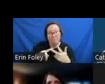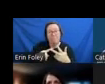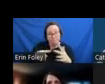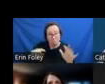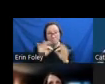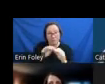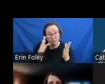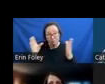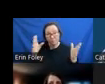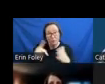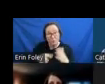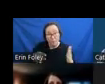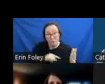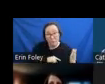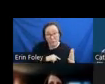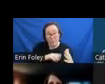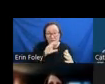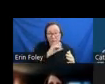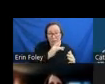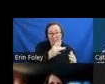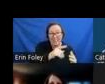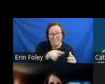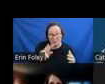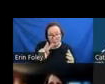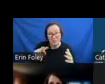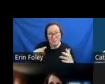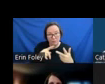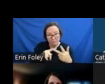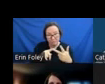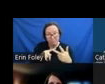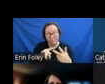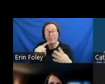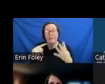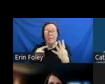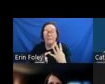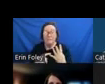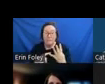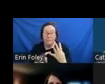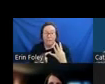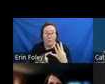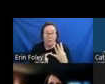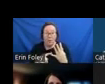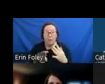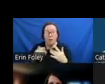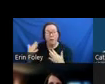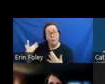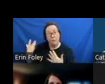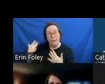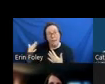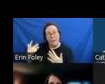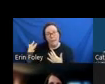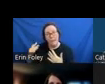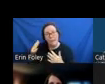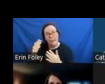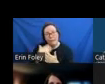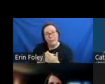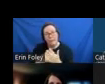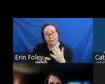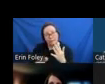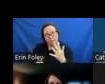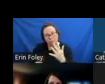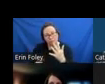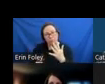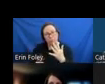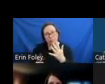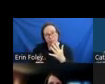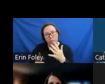4 is what we're doing while we're on this long, slow wait for some form of